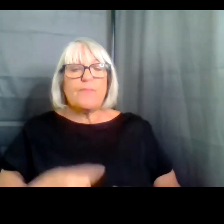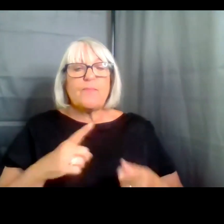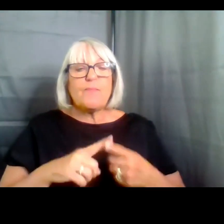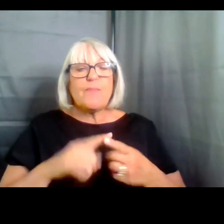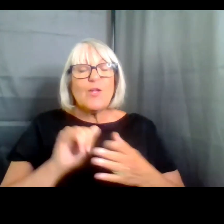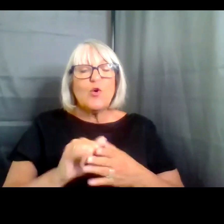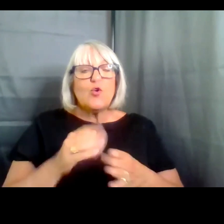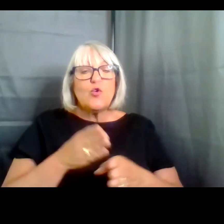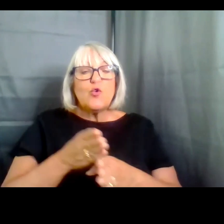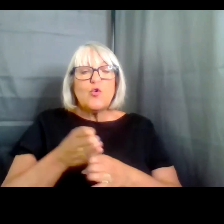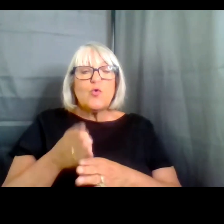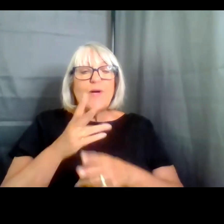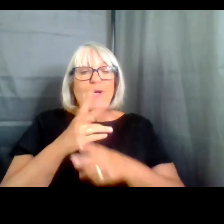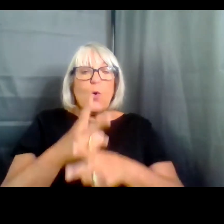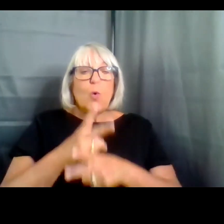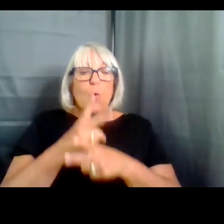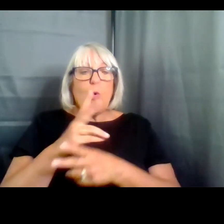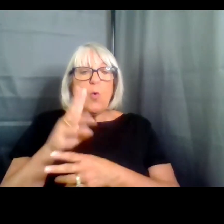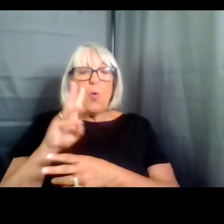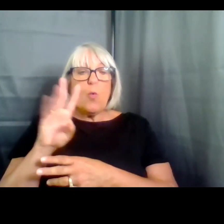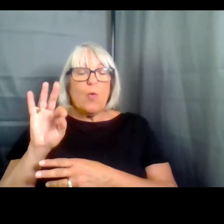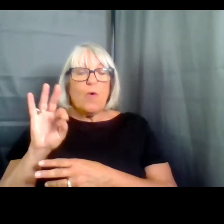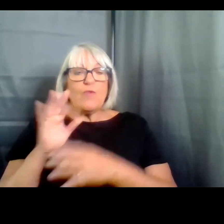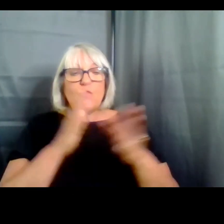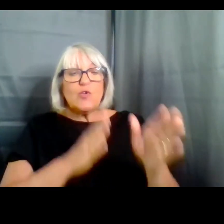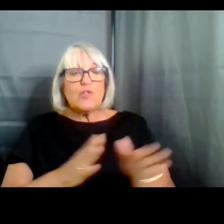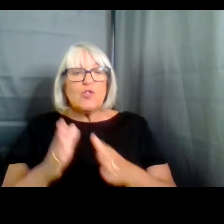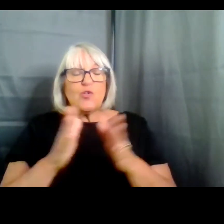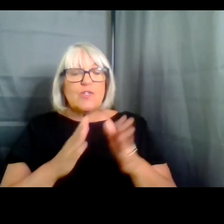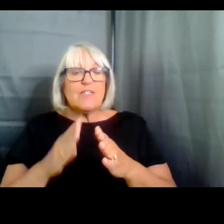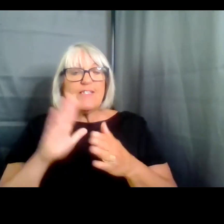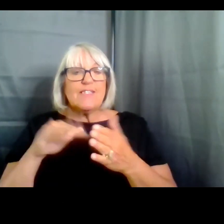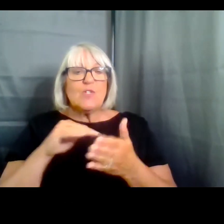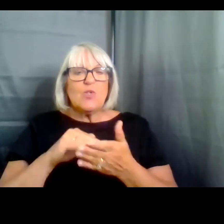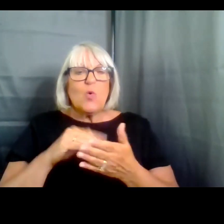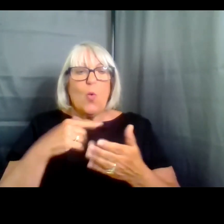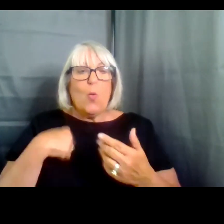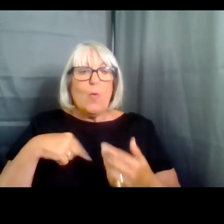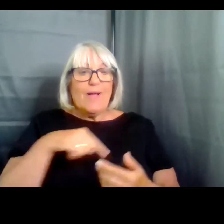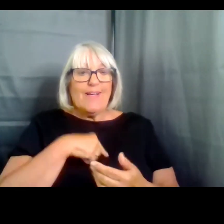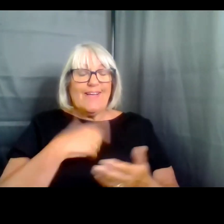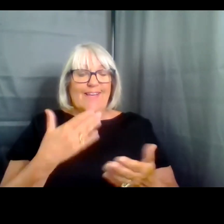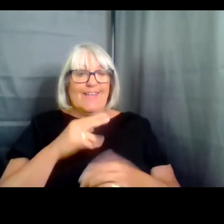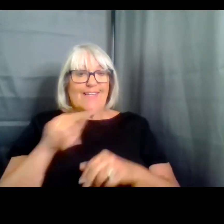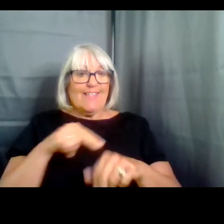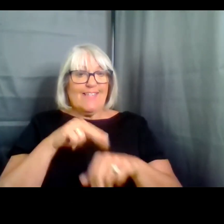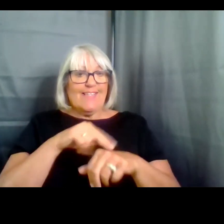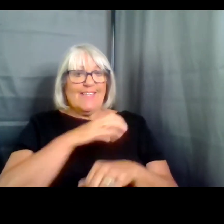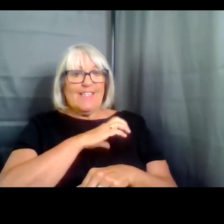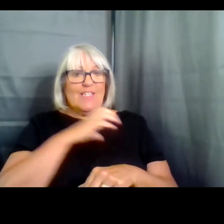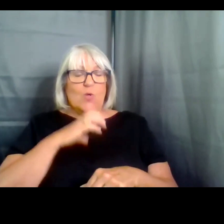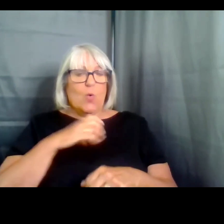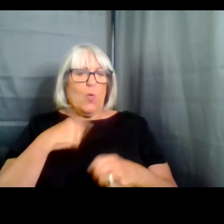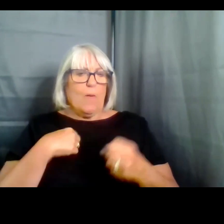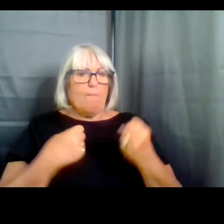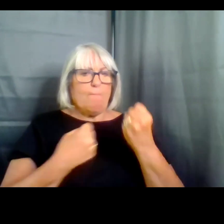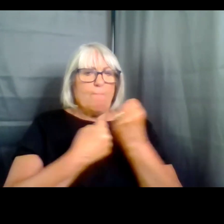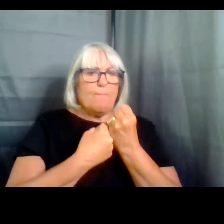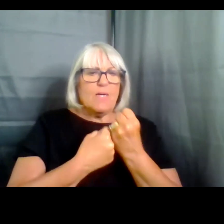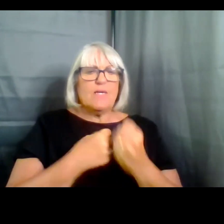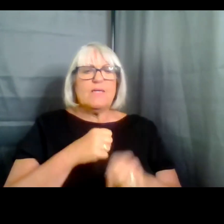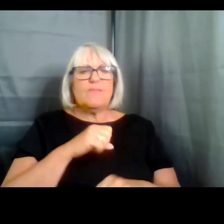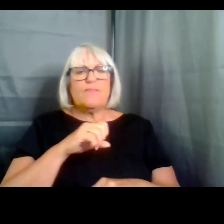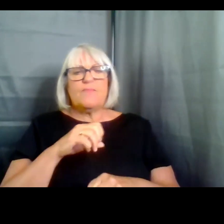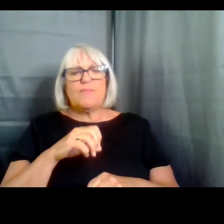Strategy Center on behalf of the Administration for Community Living. We focus on supporting state system